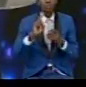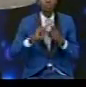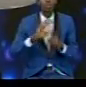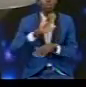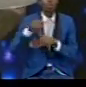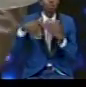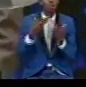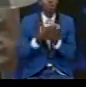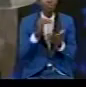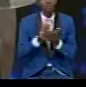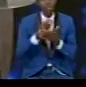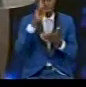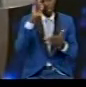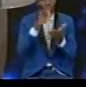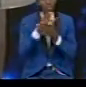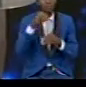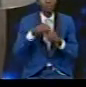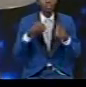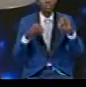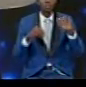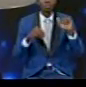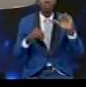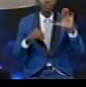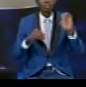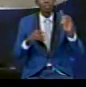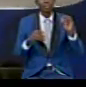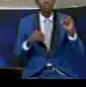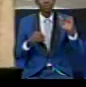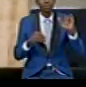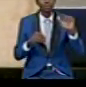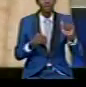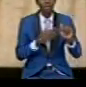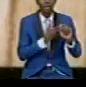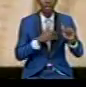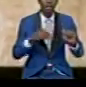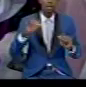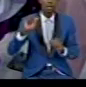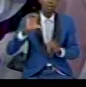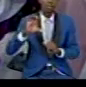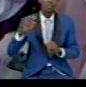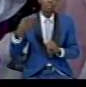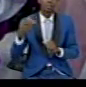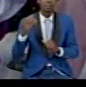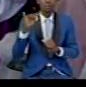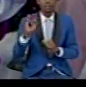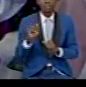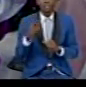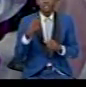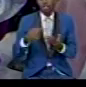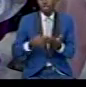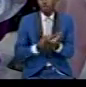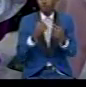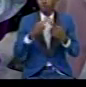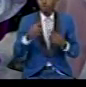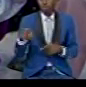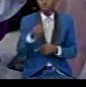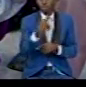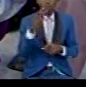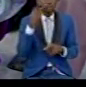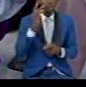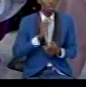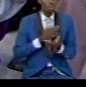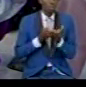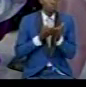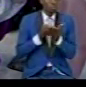that believe in Macedonia and Achaia. The gospel came to you, and you saw our sincerity, and you saw